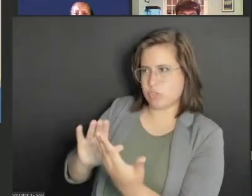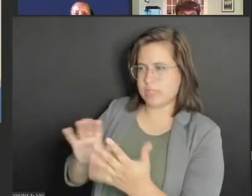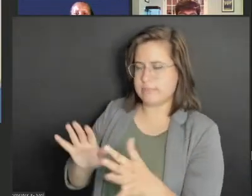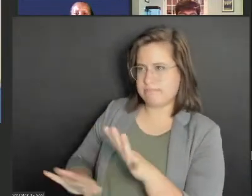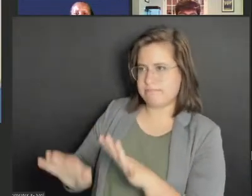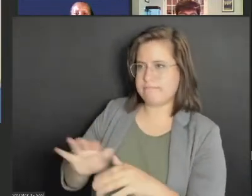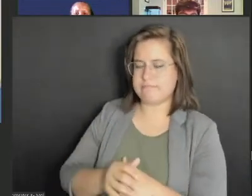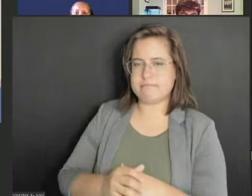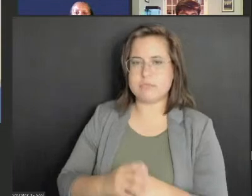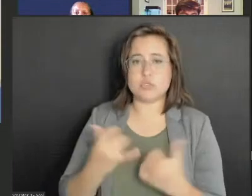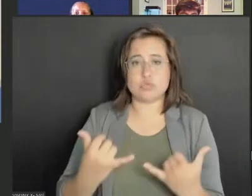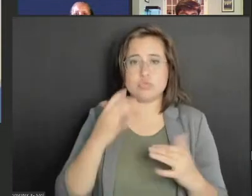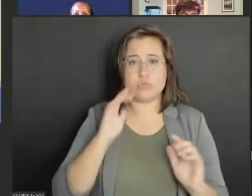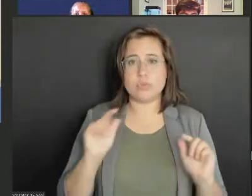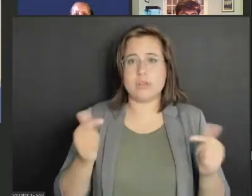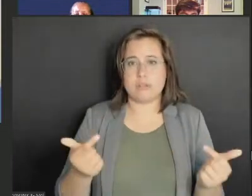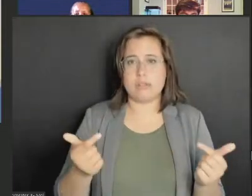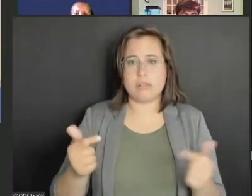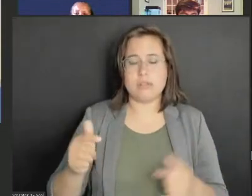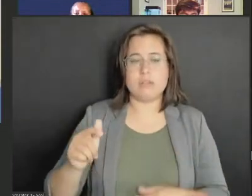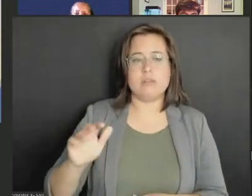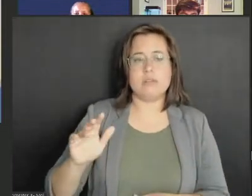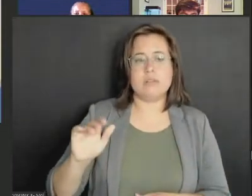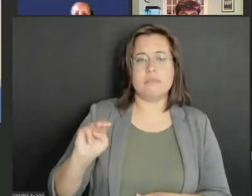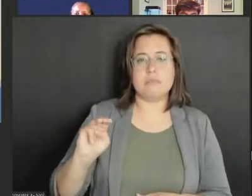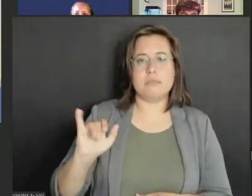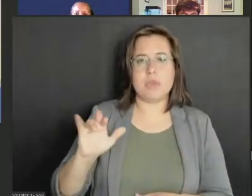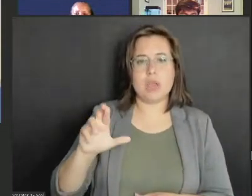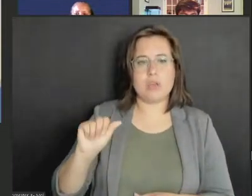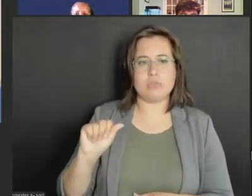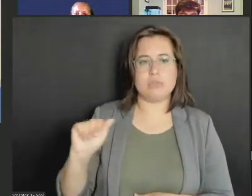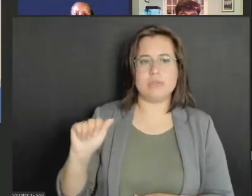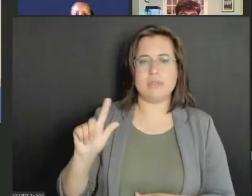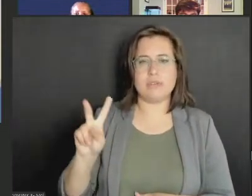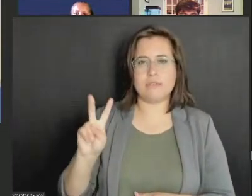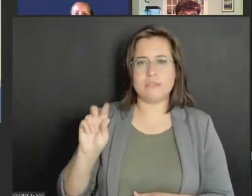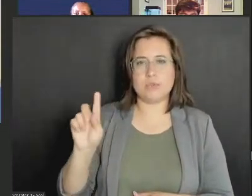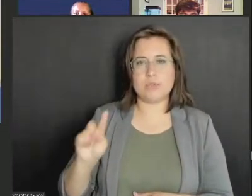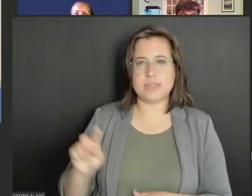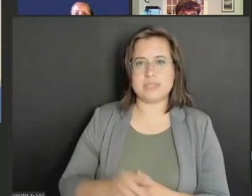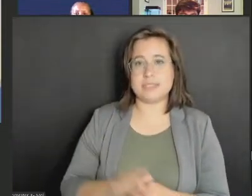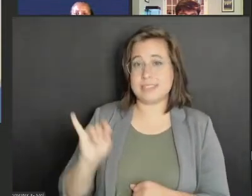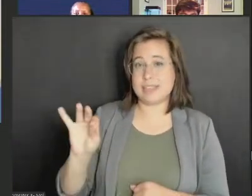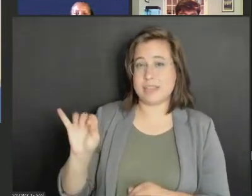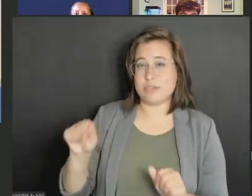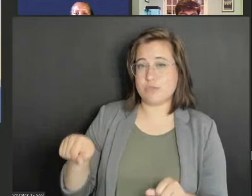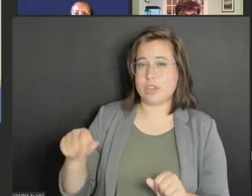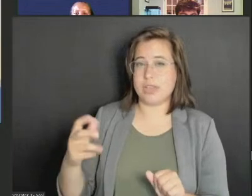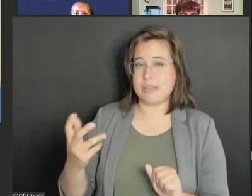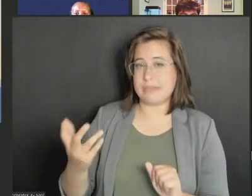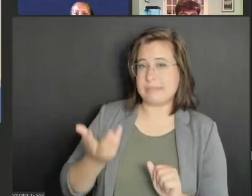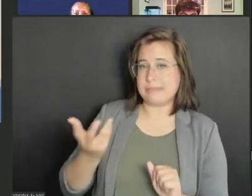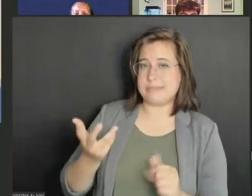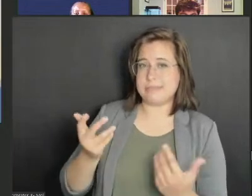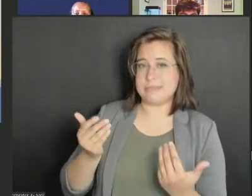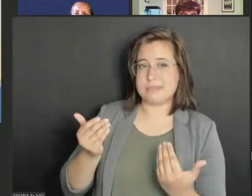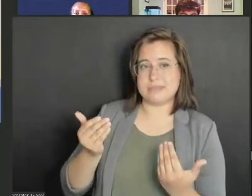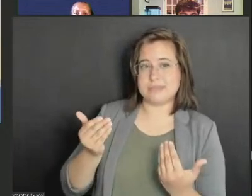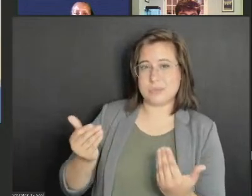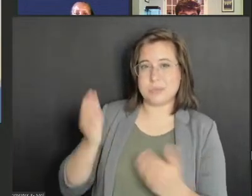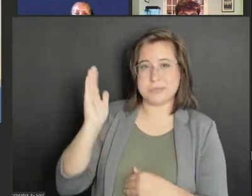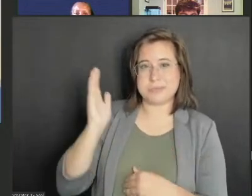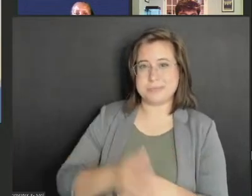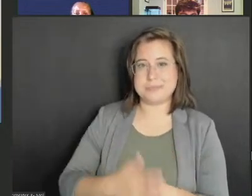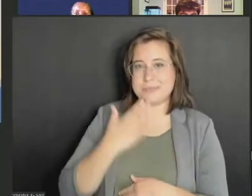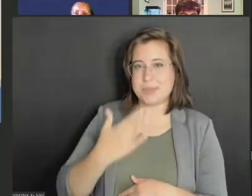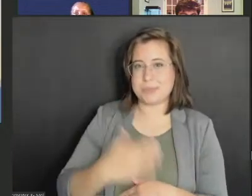So I will turn it over to Myra Alvarez. If you could take it on and present.